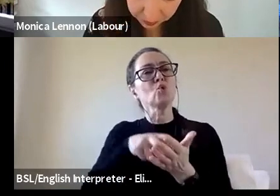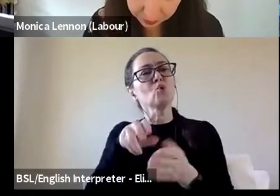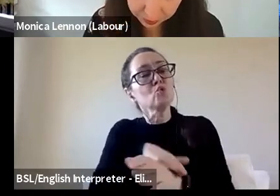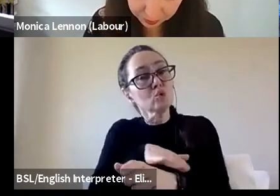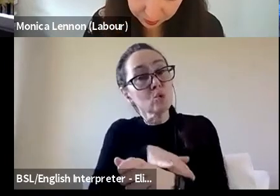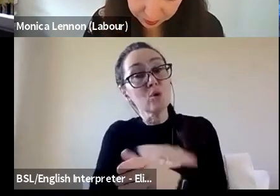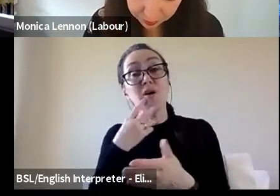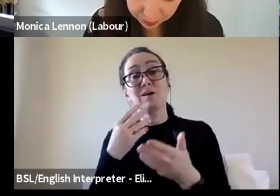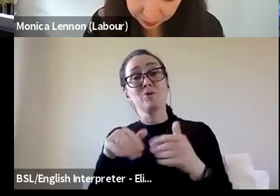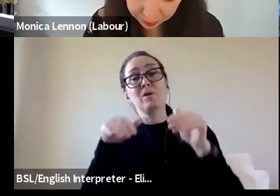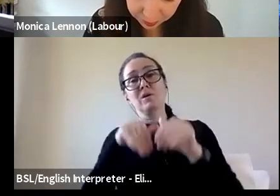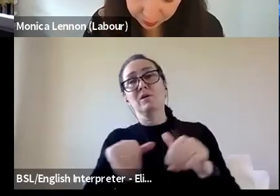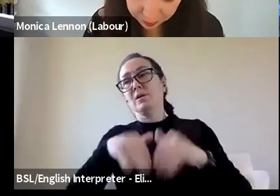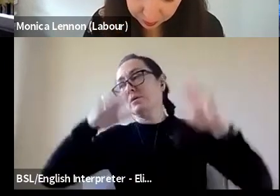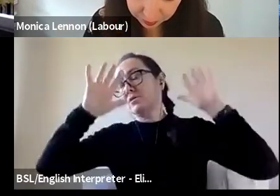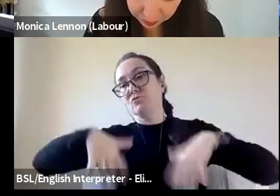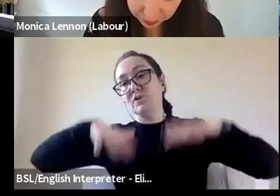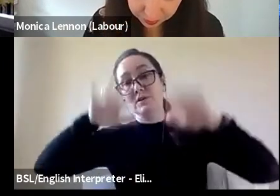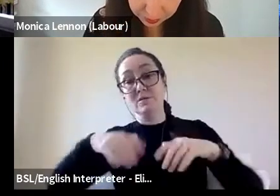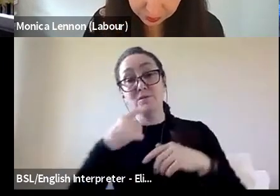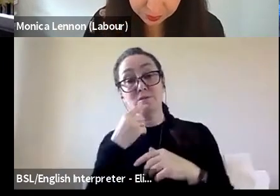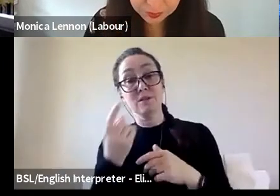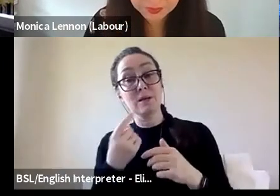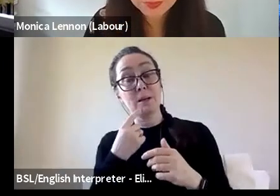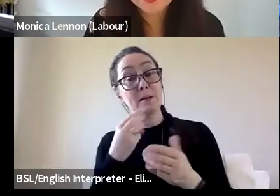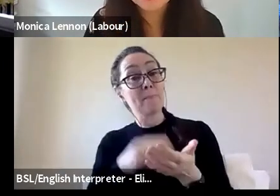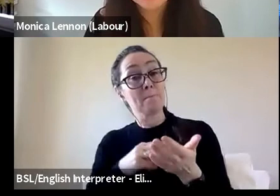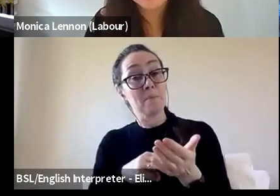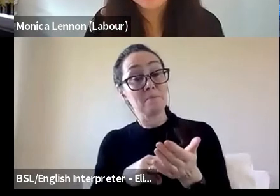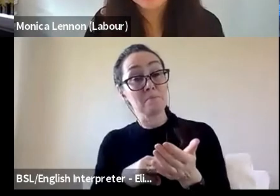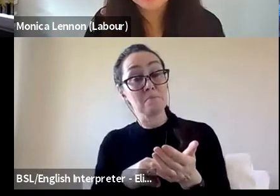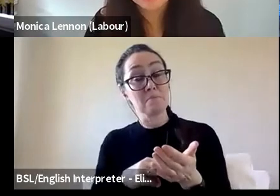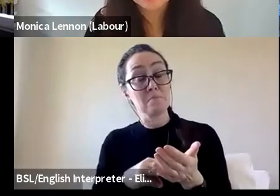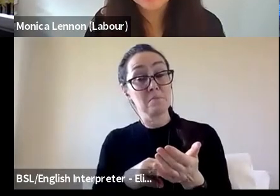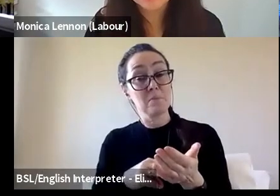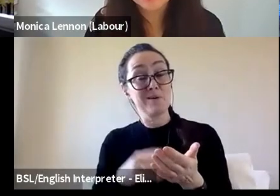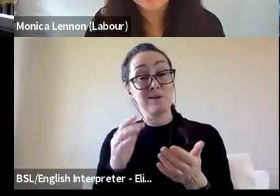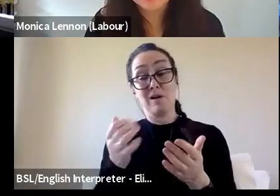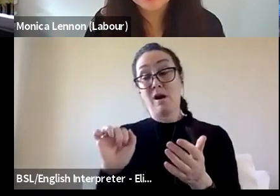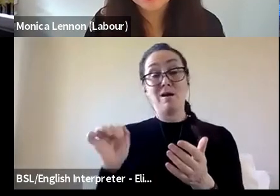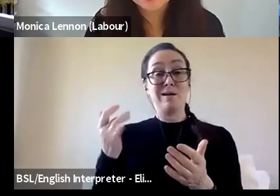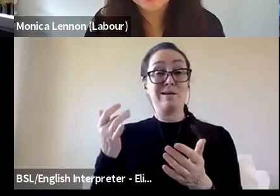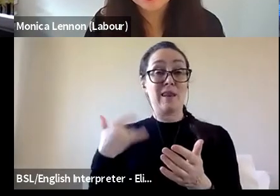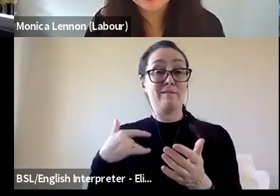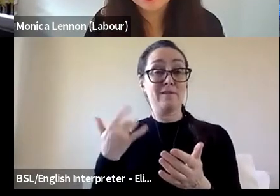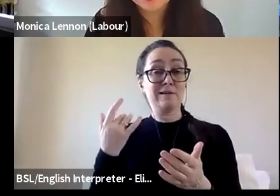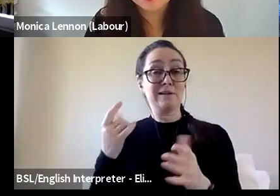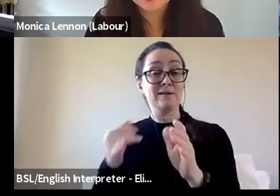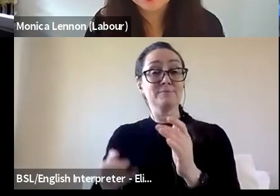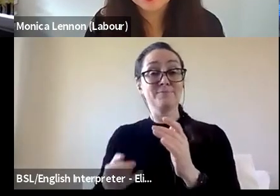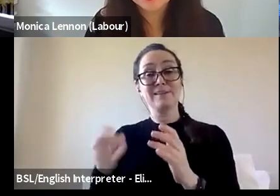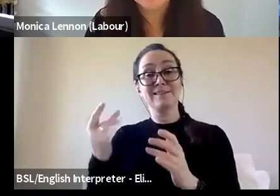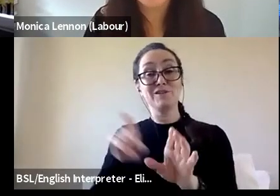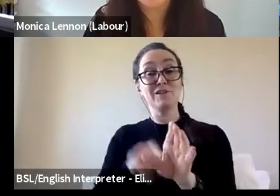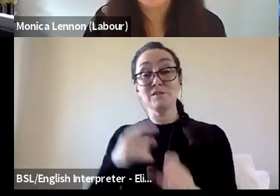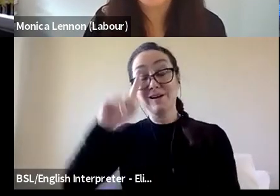mother, for the last 10 years of her life, there was no chance we could have got her onto a bus. It would have to be a train. So even putting toilets aside,